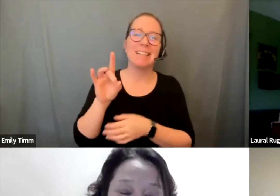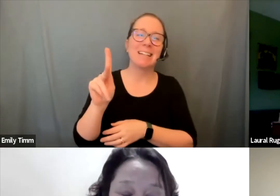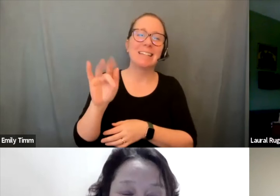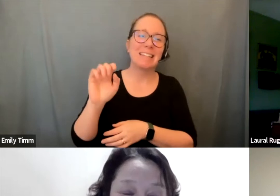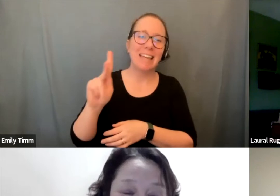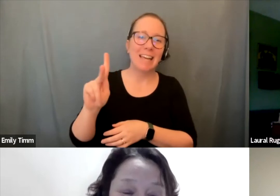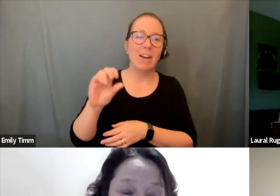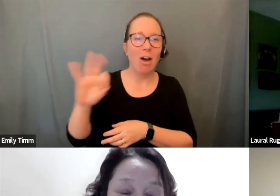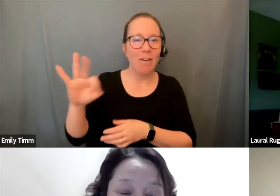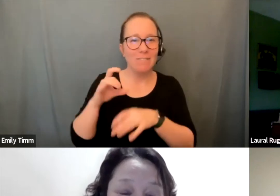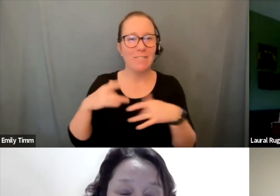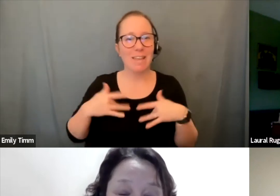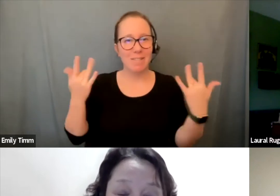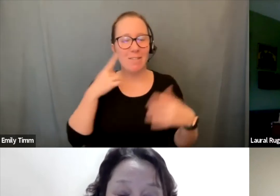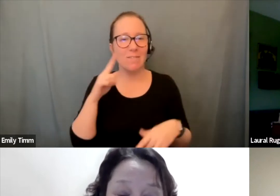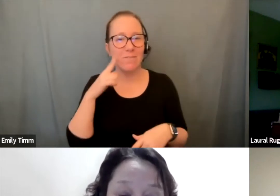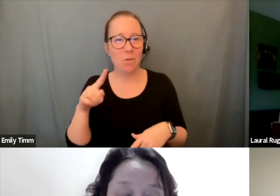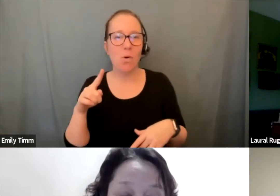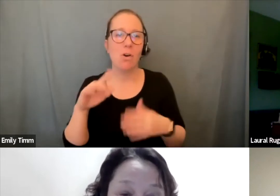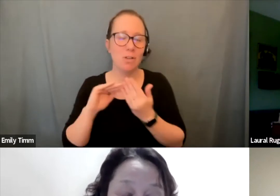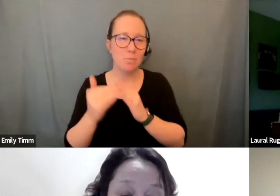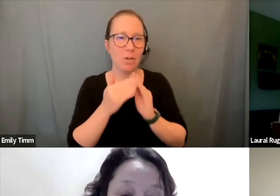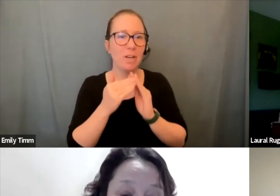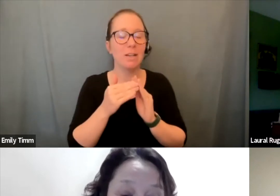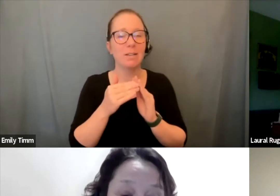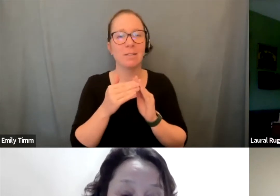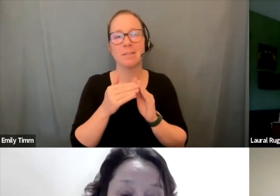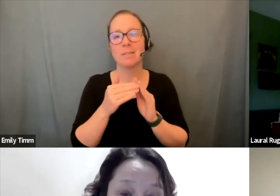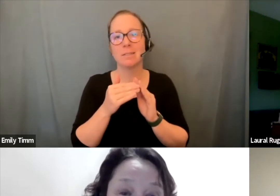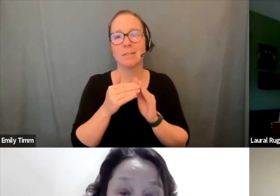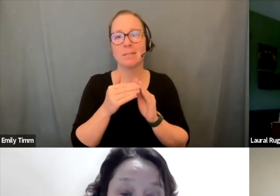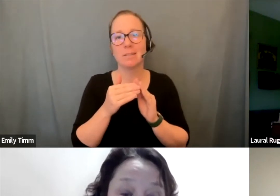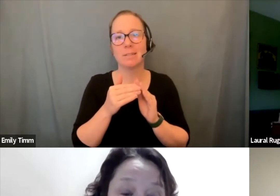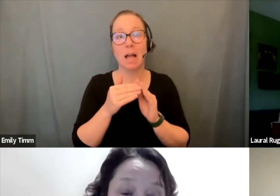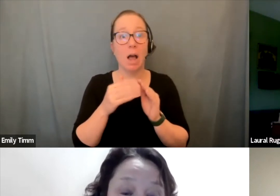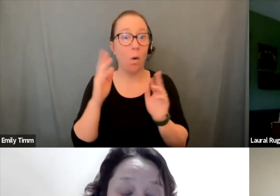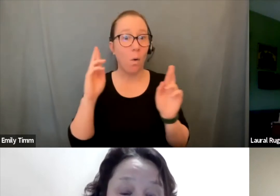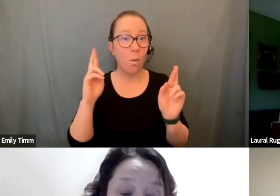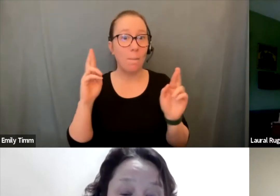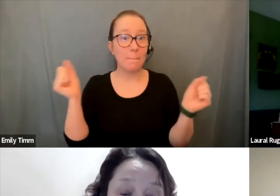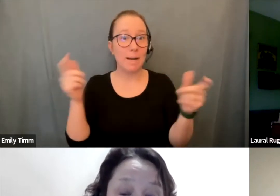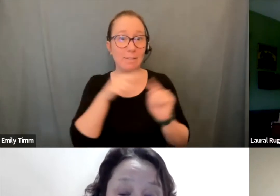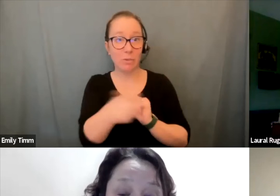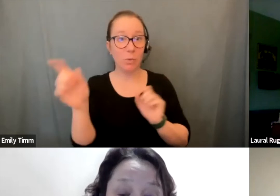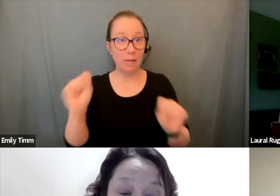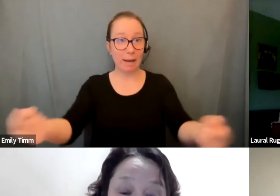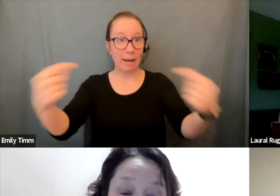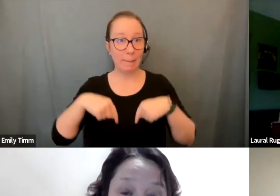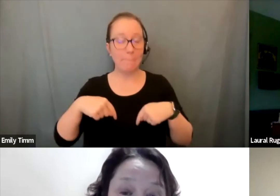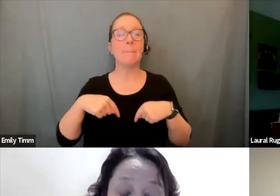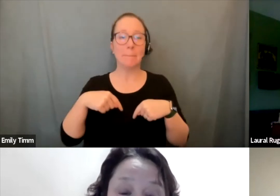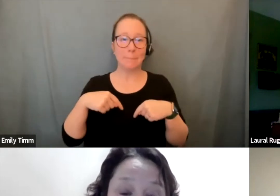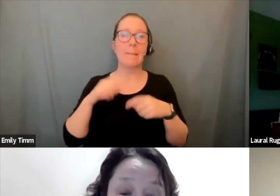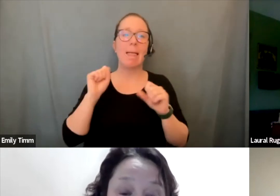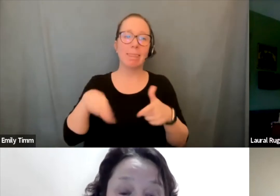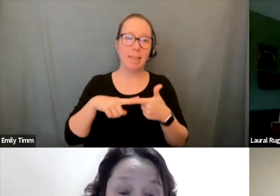the accountable community for health, and really hope that many of you will be able to attend, invited, and be able to share in